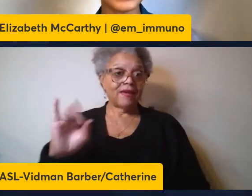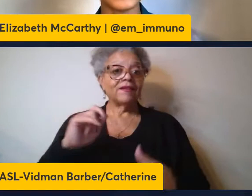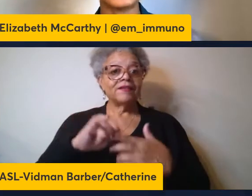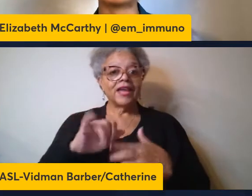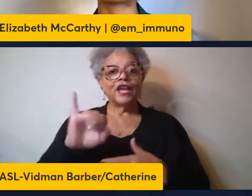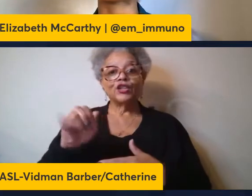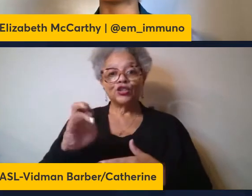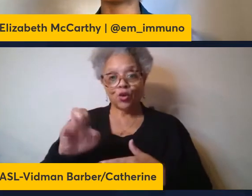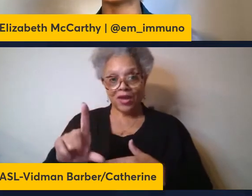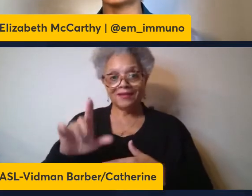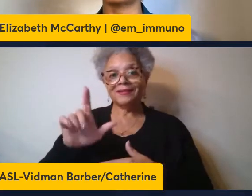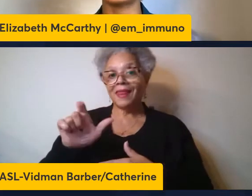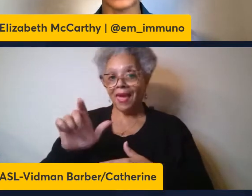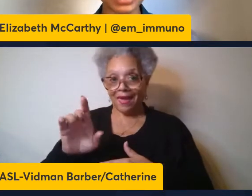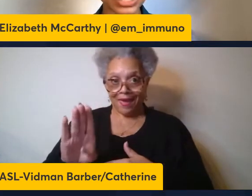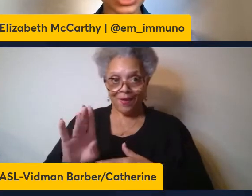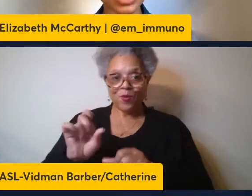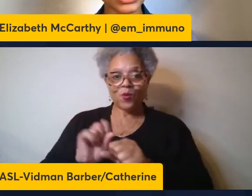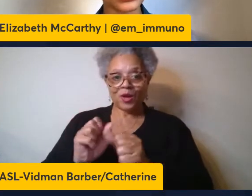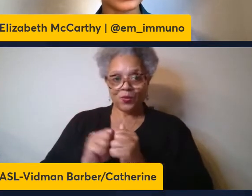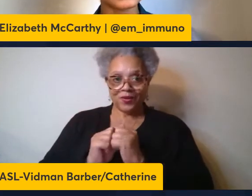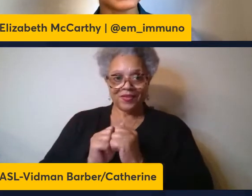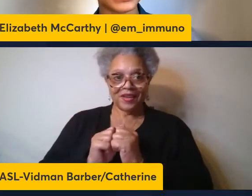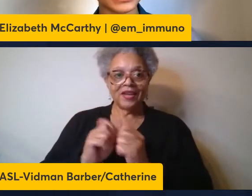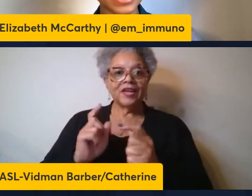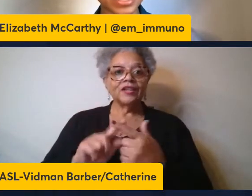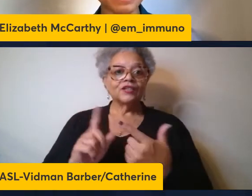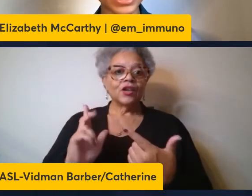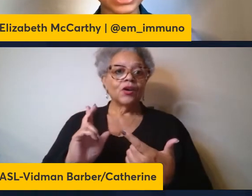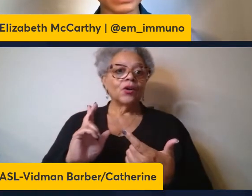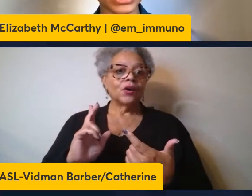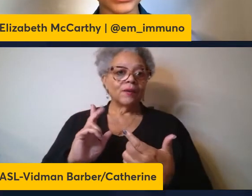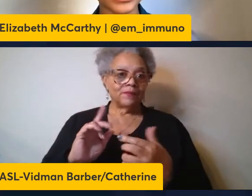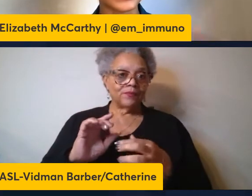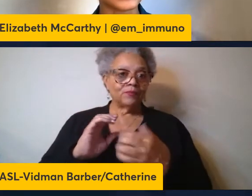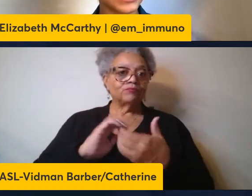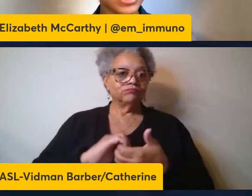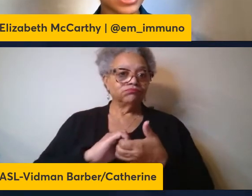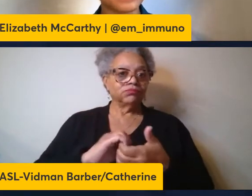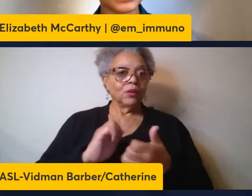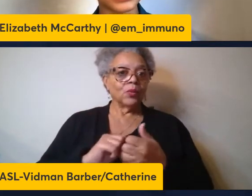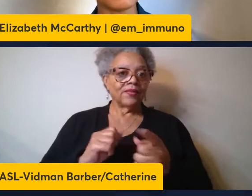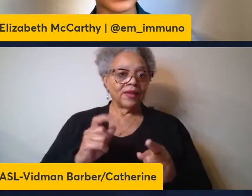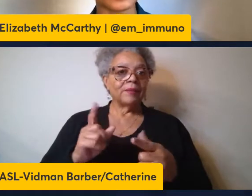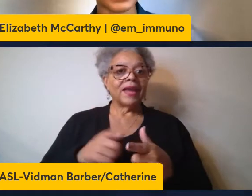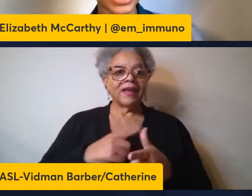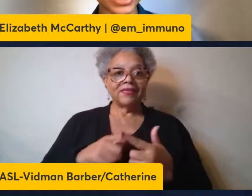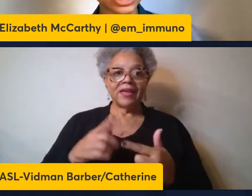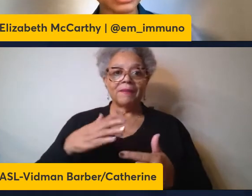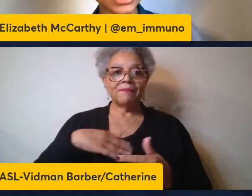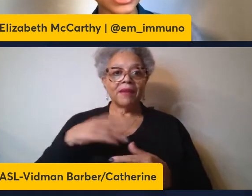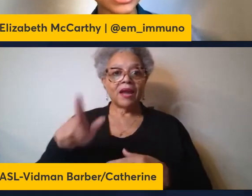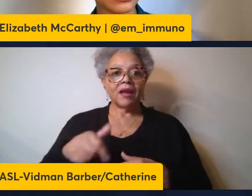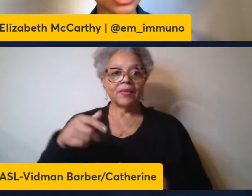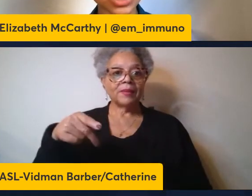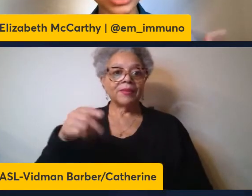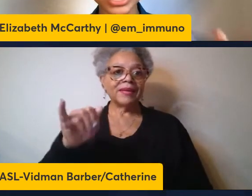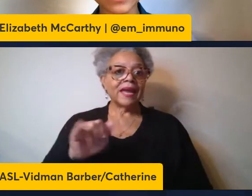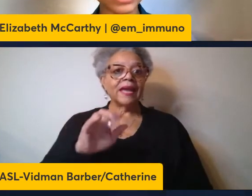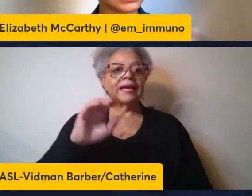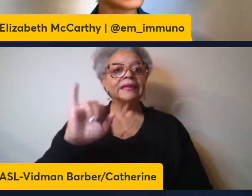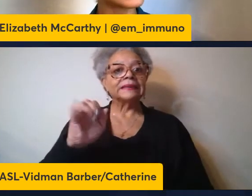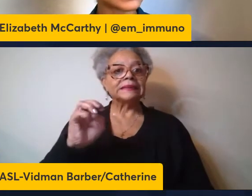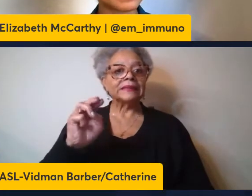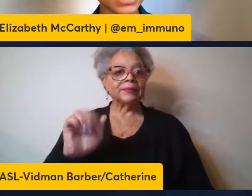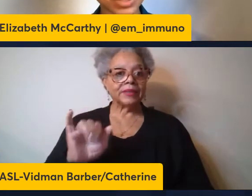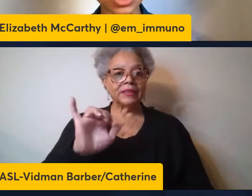lab. So I'm jointly mentored with Joel's PI, Matt Spitzer, and then my other PI, Jimmy Yee, also in